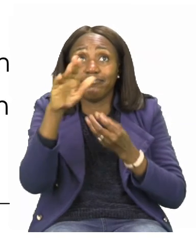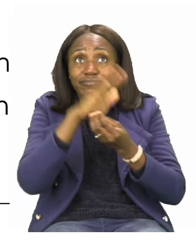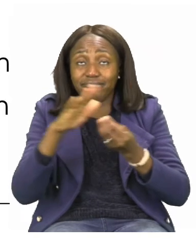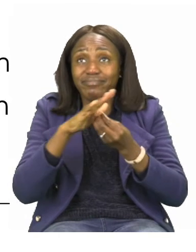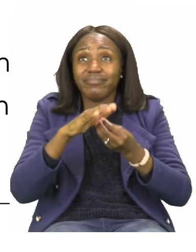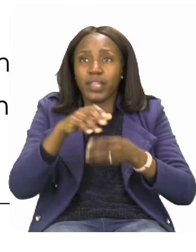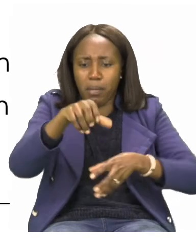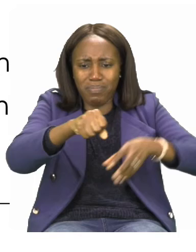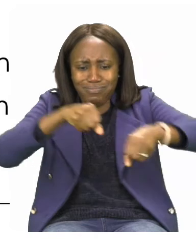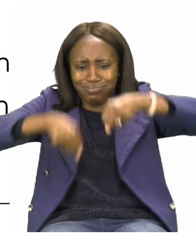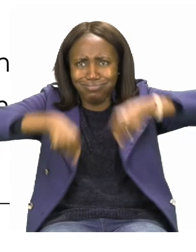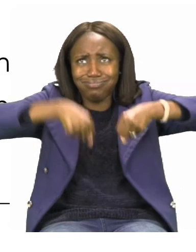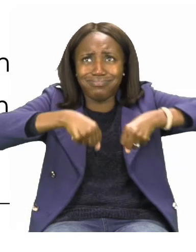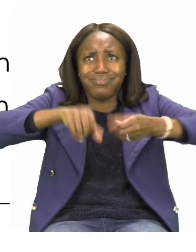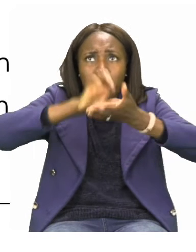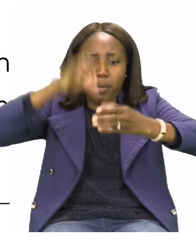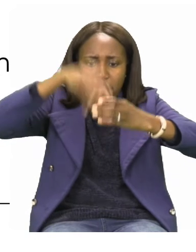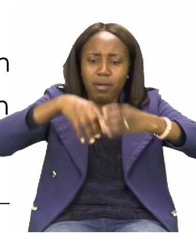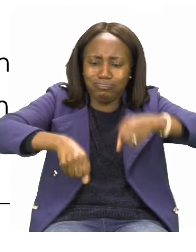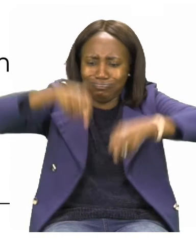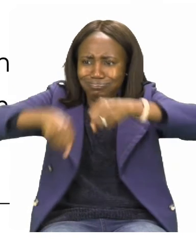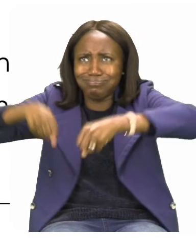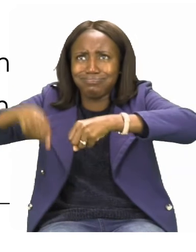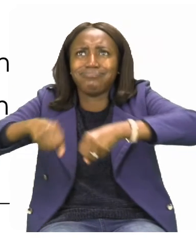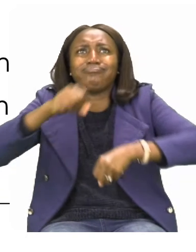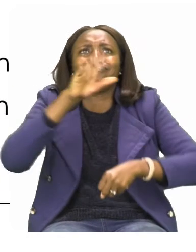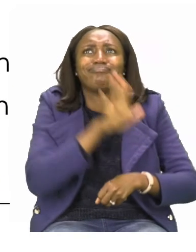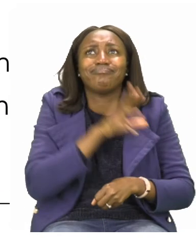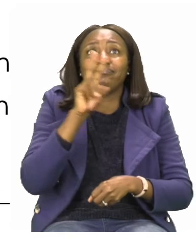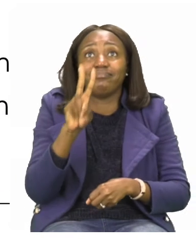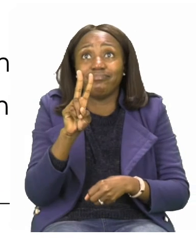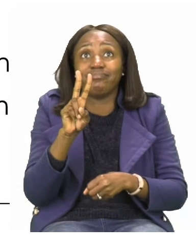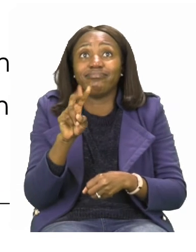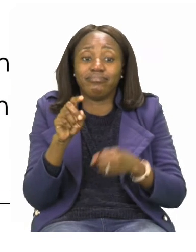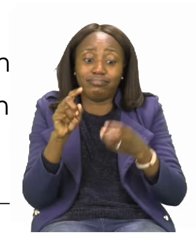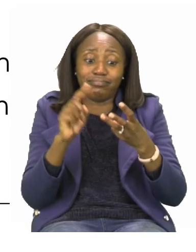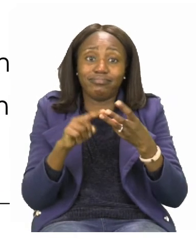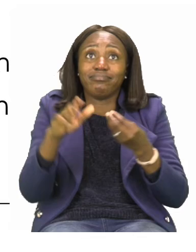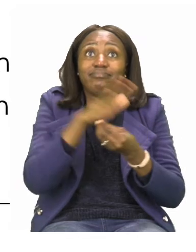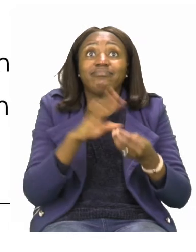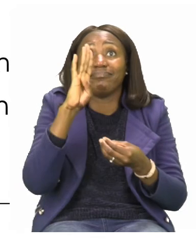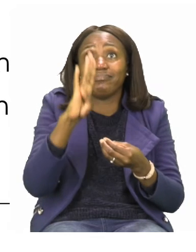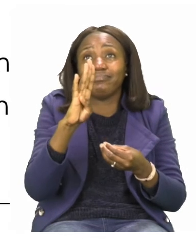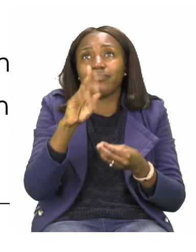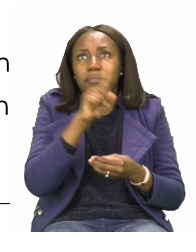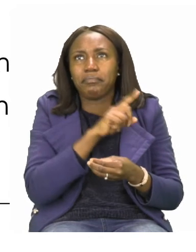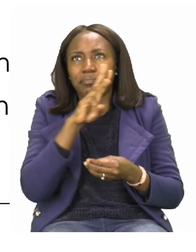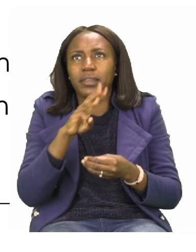family collects 52 and Barry's family collects